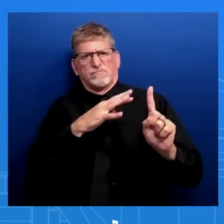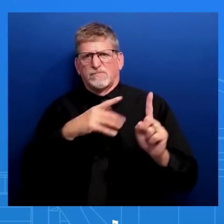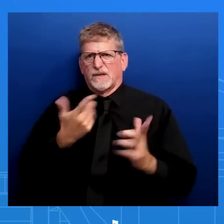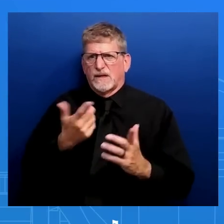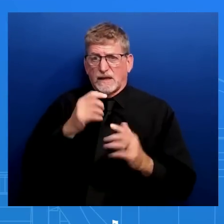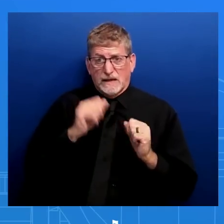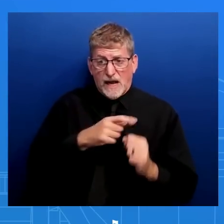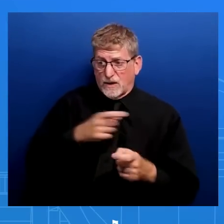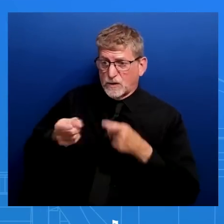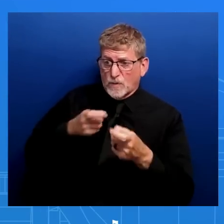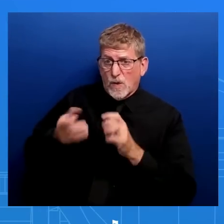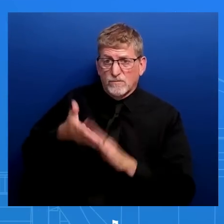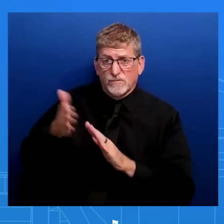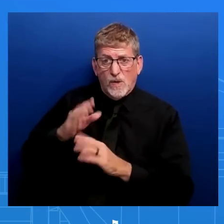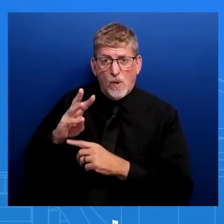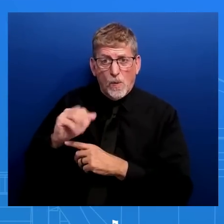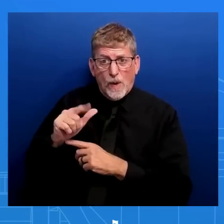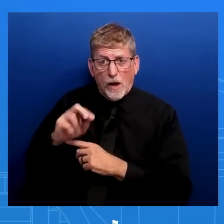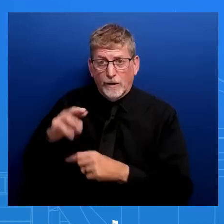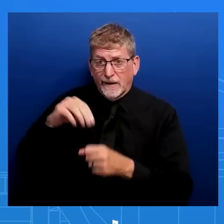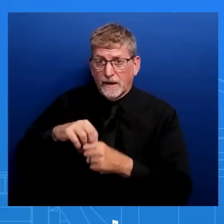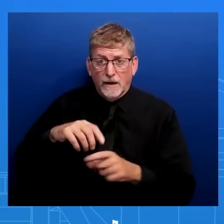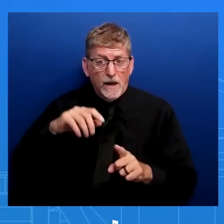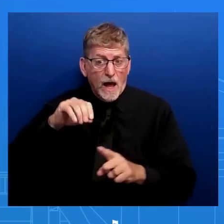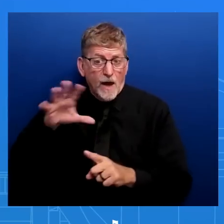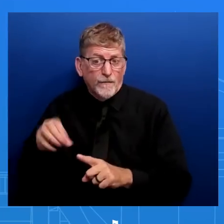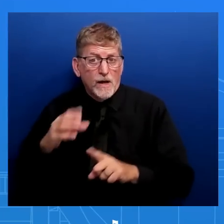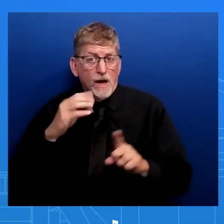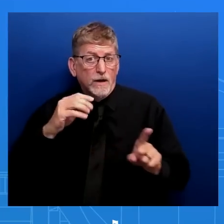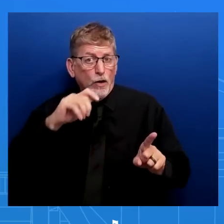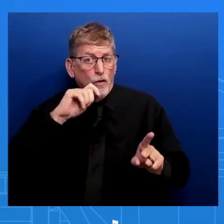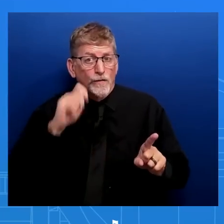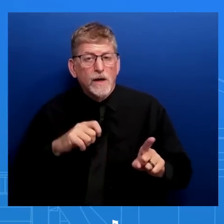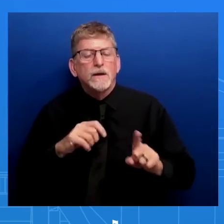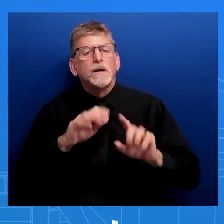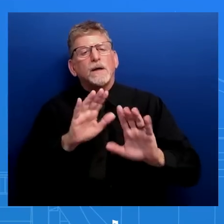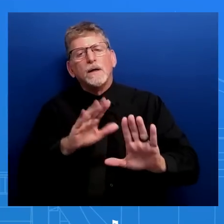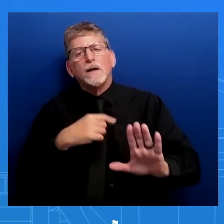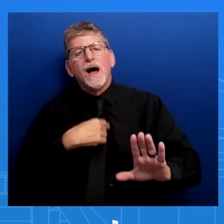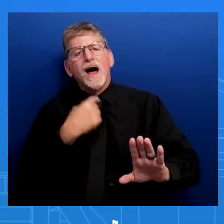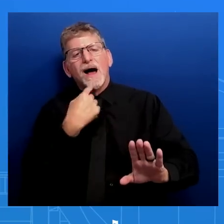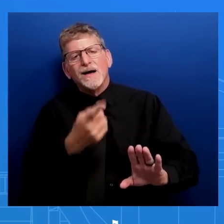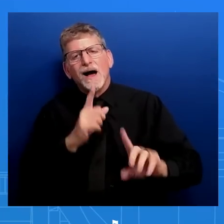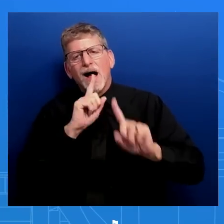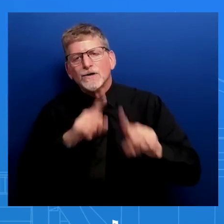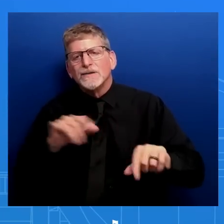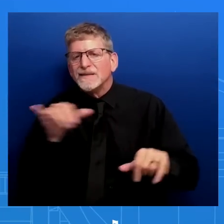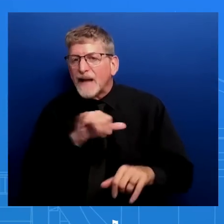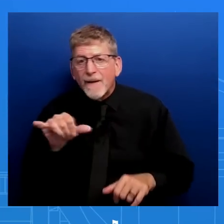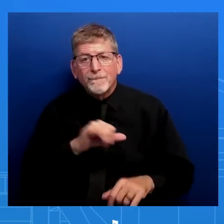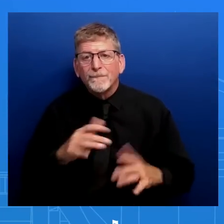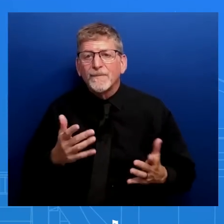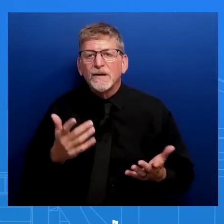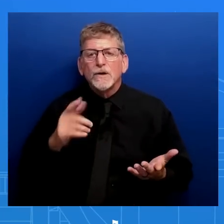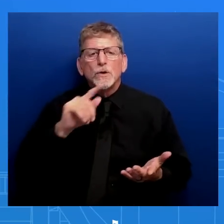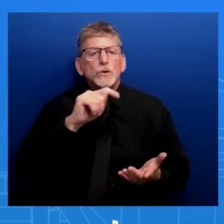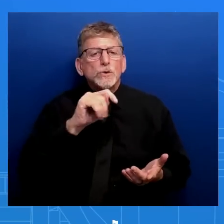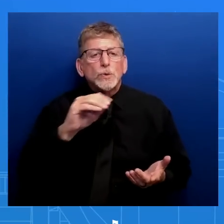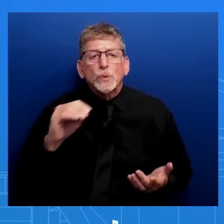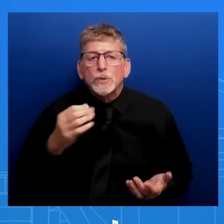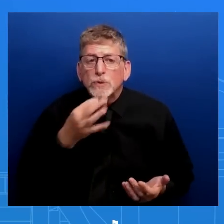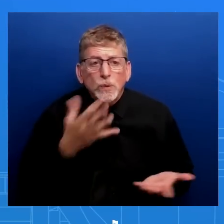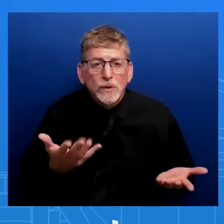or in Africa? I think I'd give you the same answer I gave Amr. It's just too soon to know what the future of Wagner is going to be. We're going to stay focused on the group. Of course, we